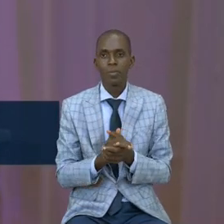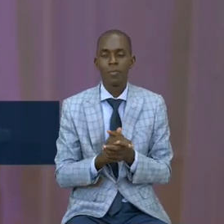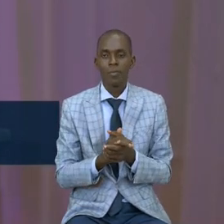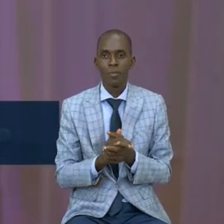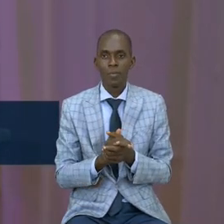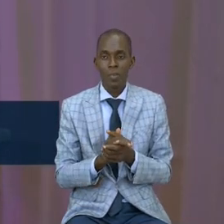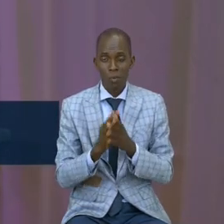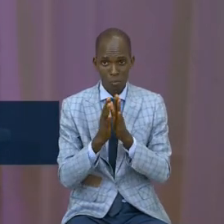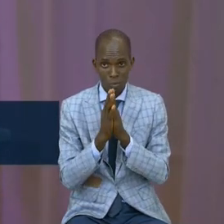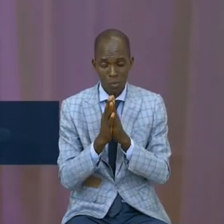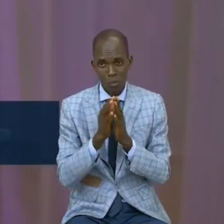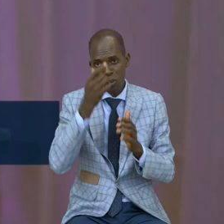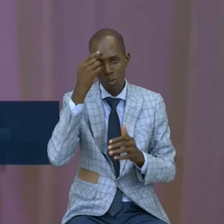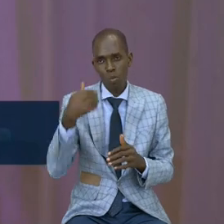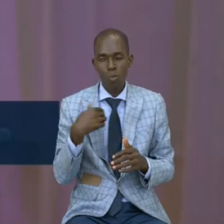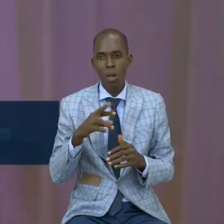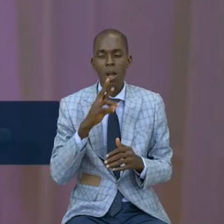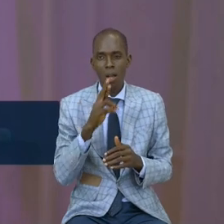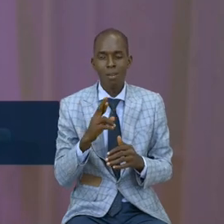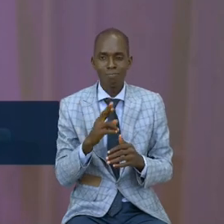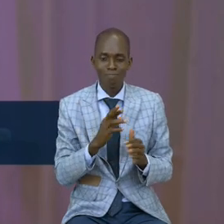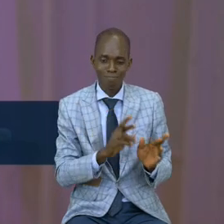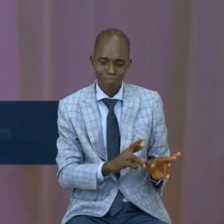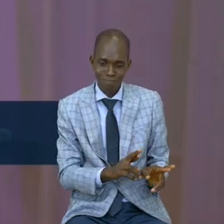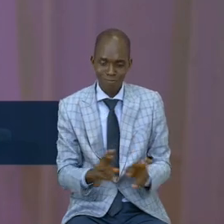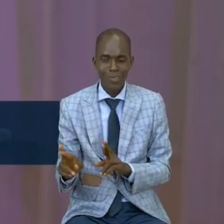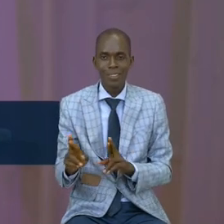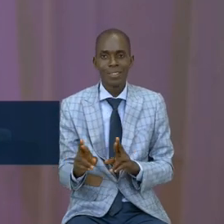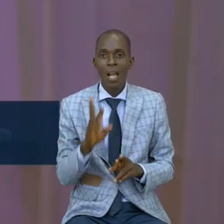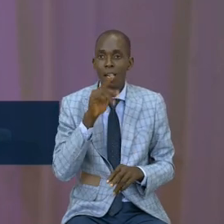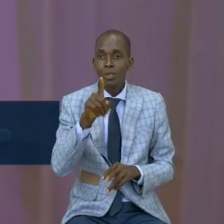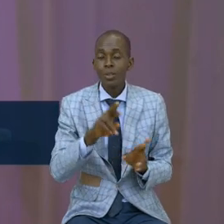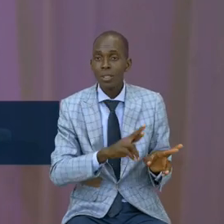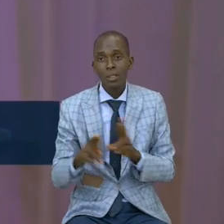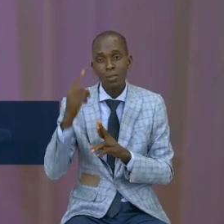ready now. Are you ready for miracle?